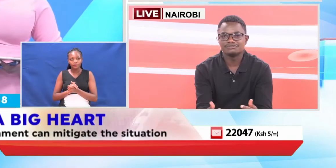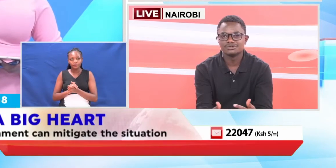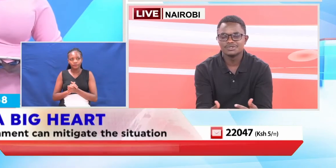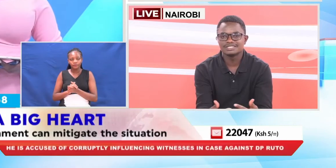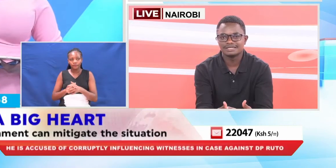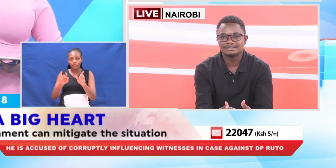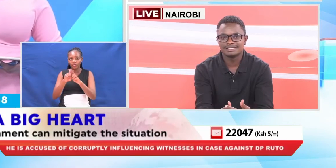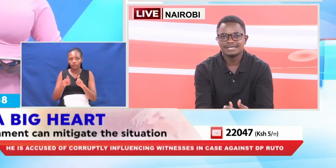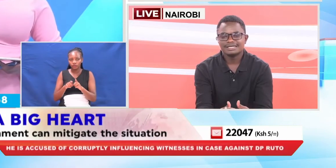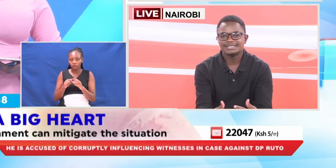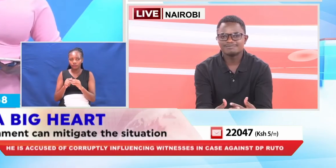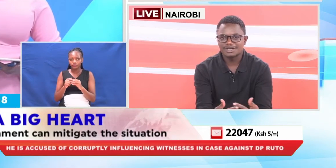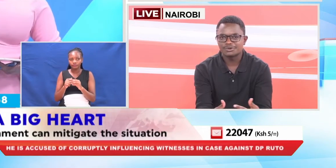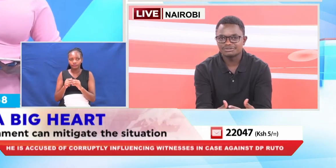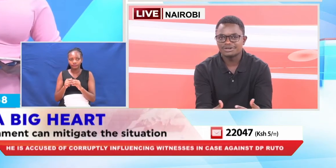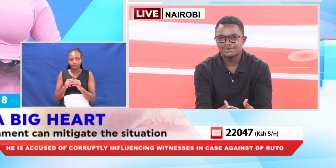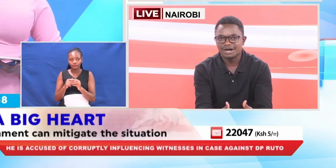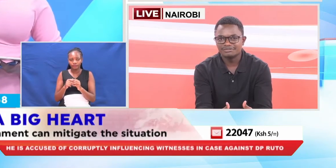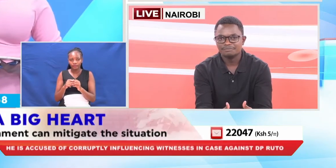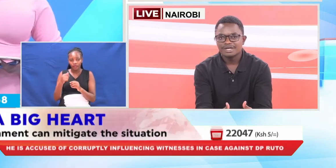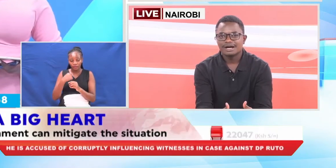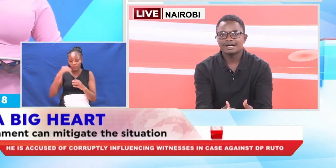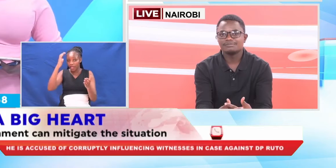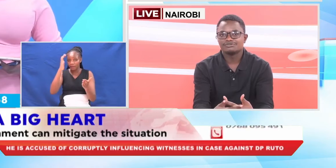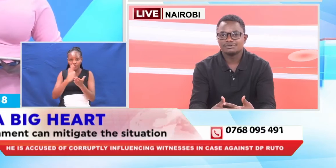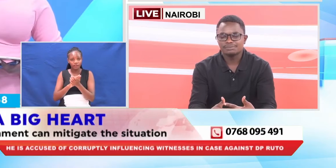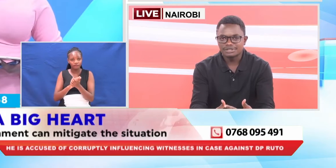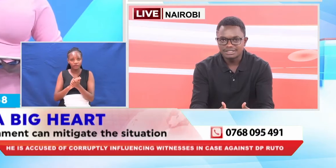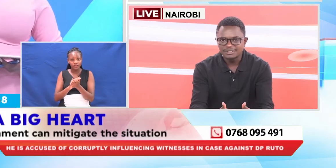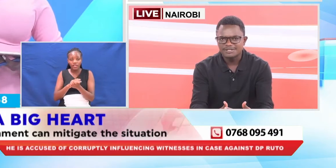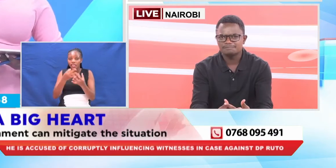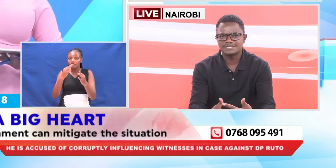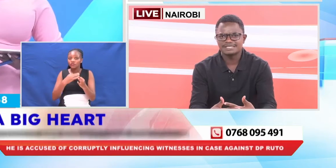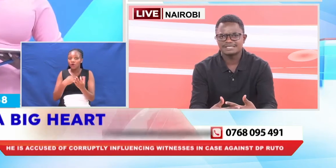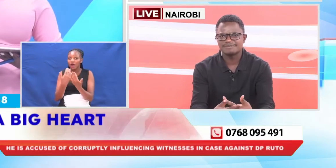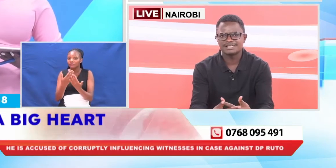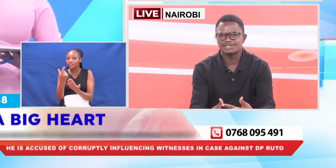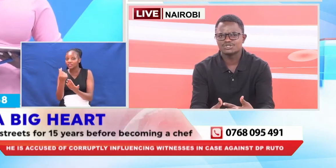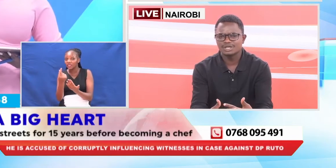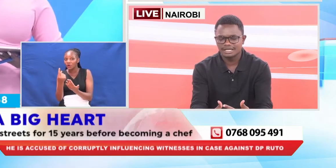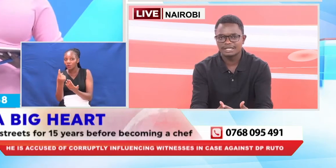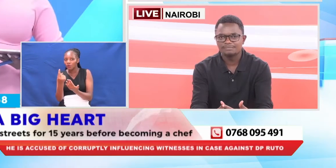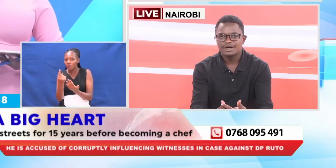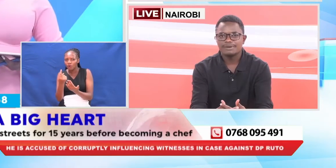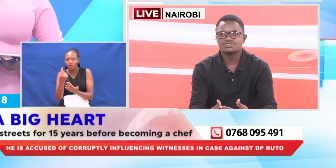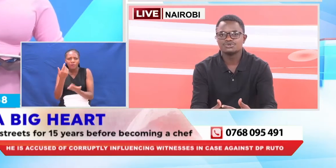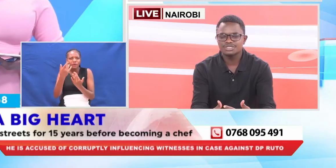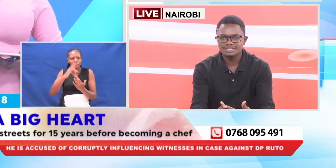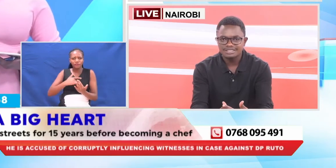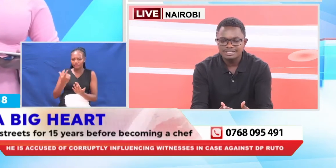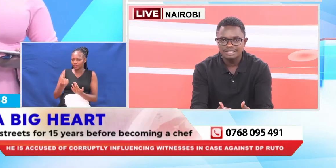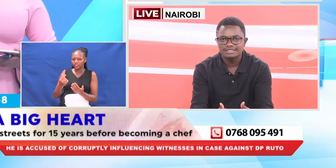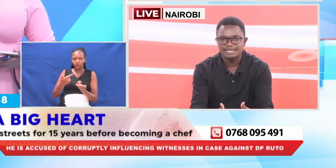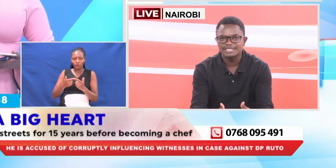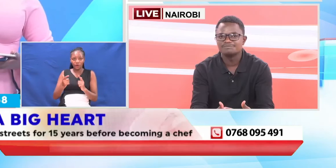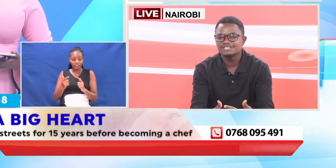World, mm-hmm. we have always said that it doesn't matter whatever you have. Yeah. A cup of porridge, it might right. be seen that something that is too little, but to those